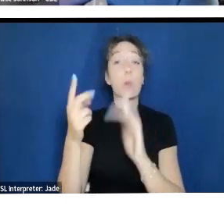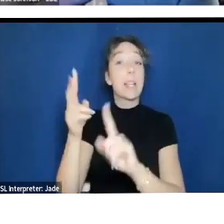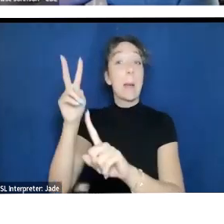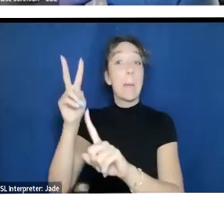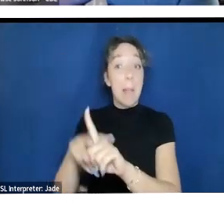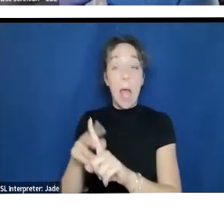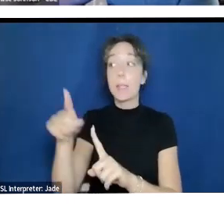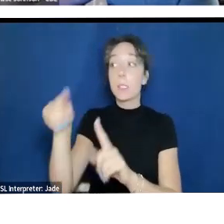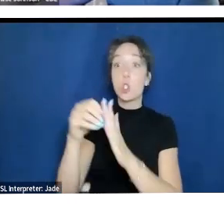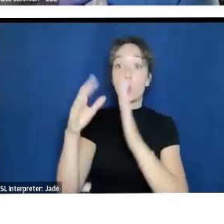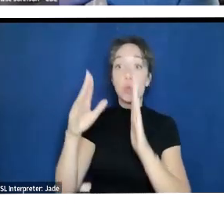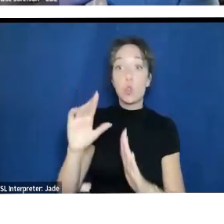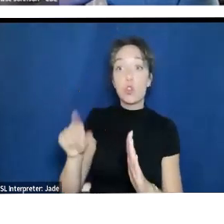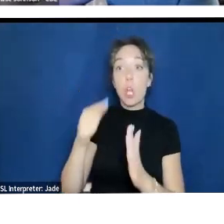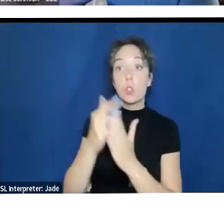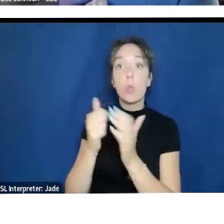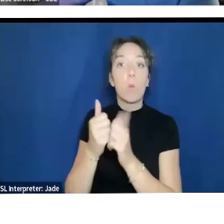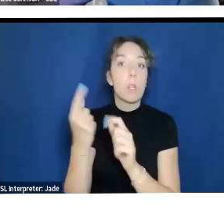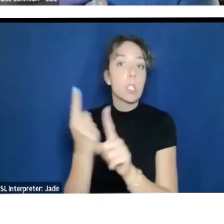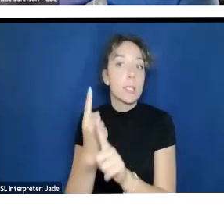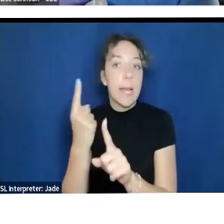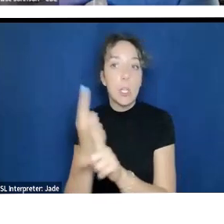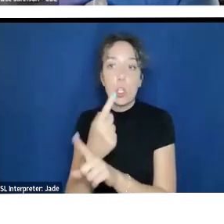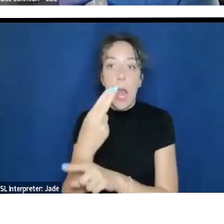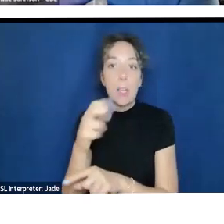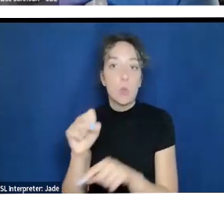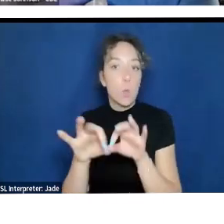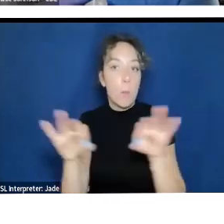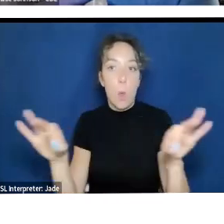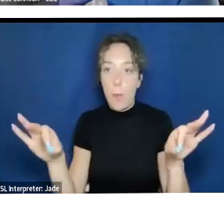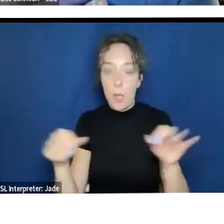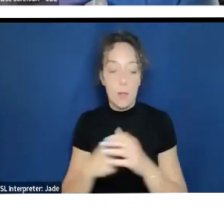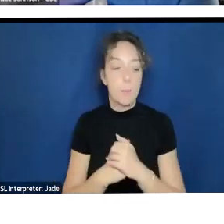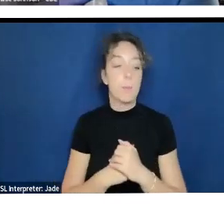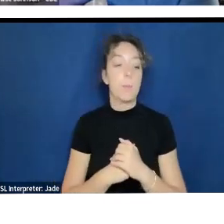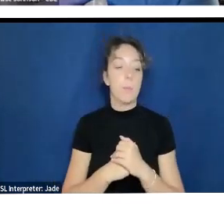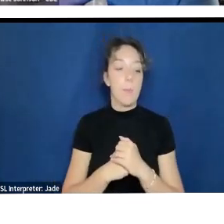students graduating with a standard high school diploma.